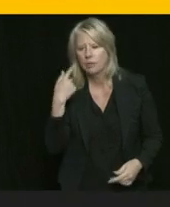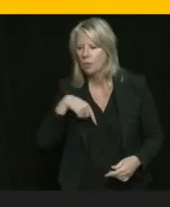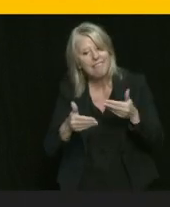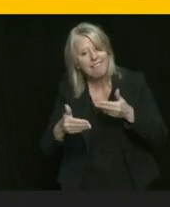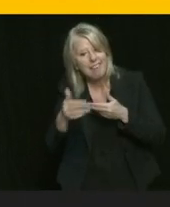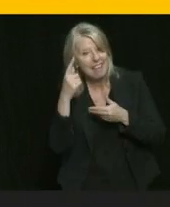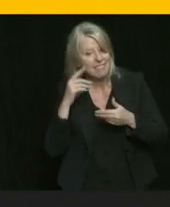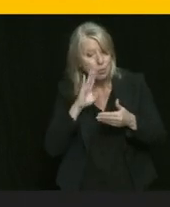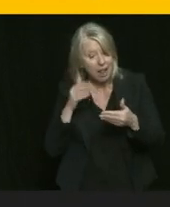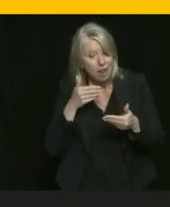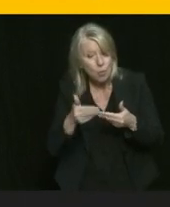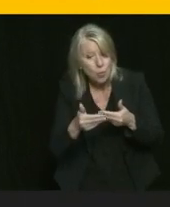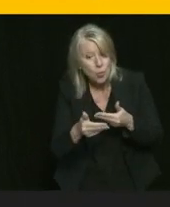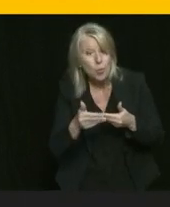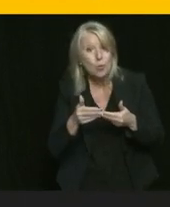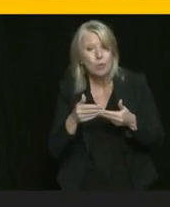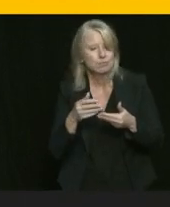responsibly.